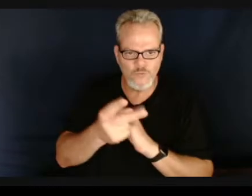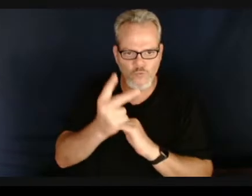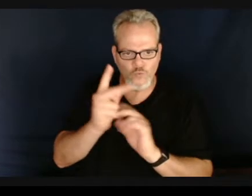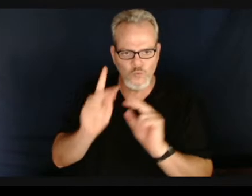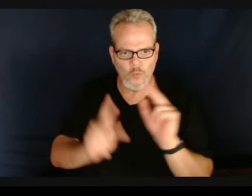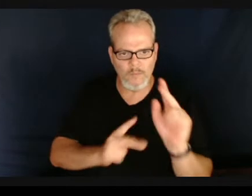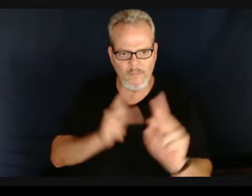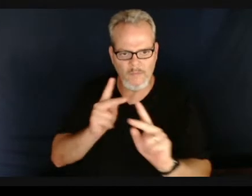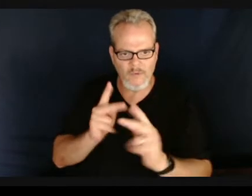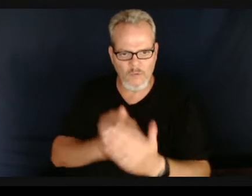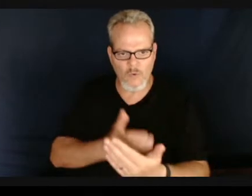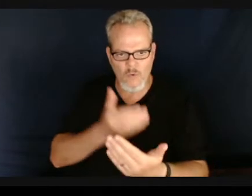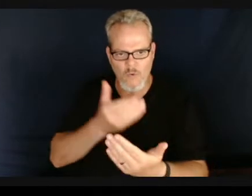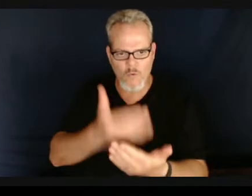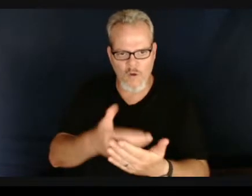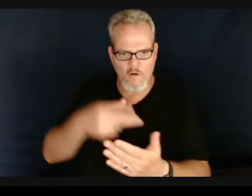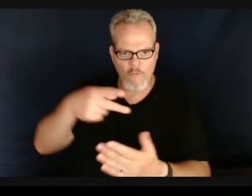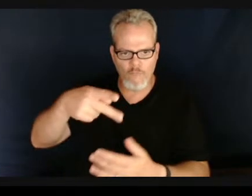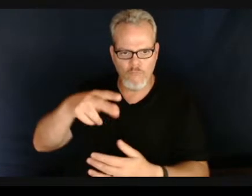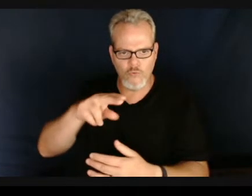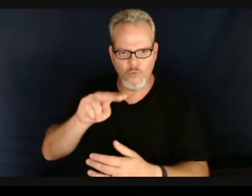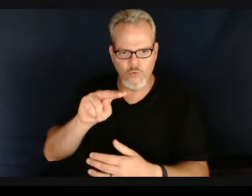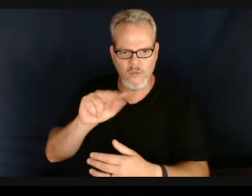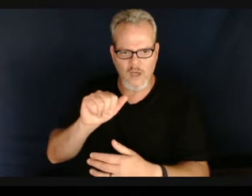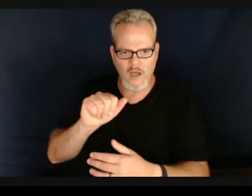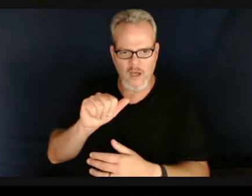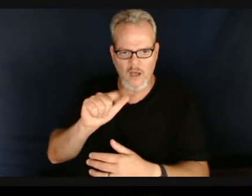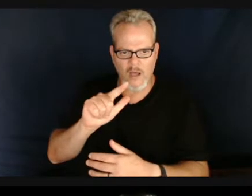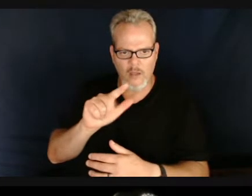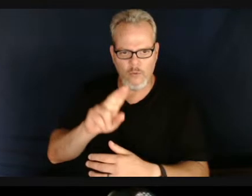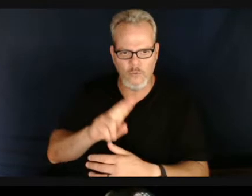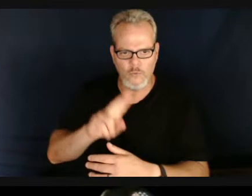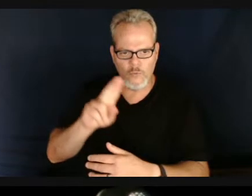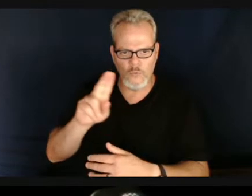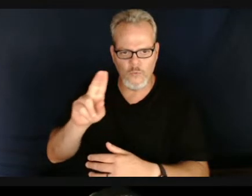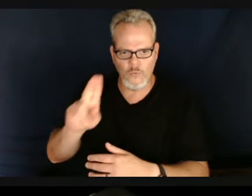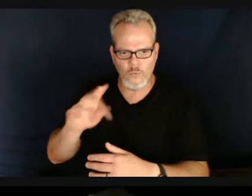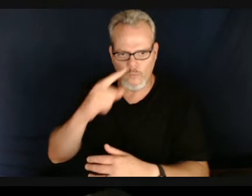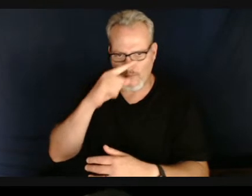Reached Punalu'u Black Sand Beach less than a minute and a half after the earthquake struck.